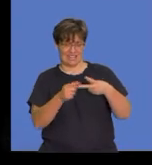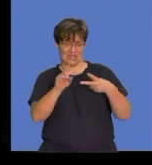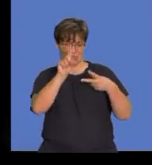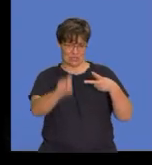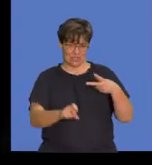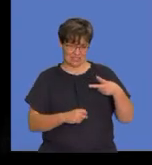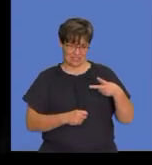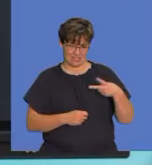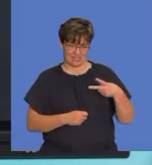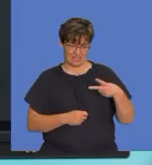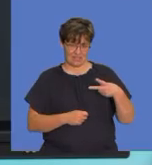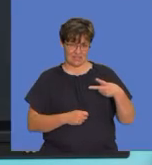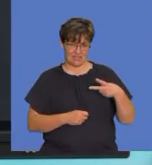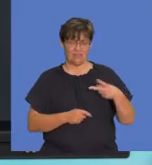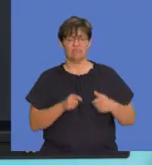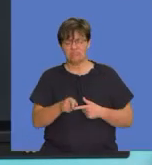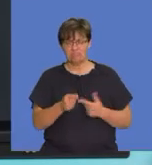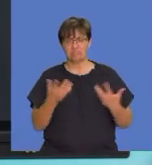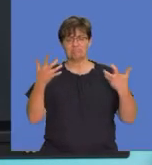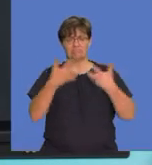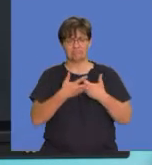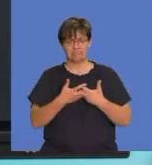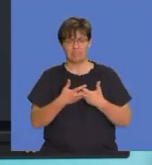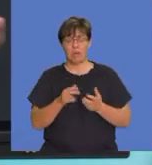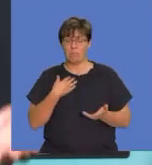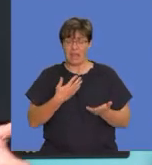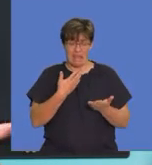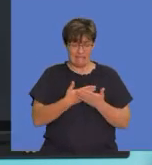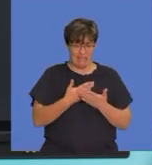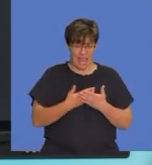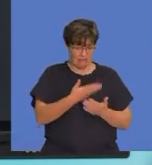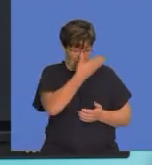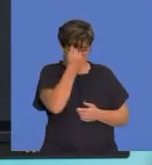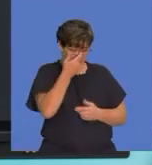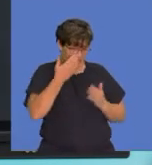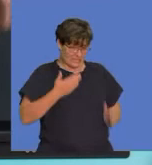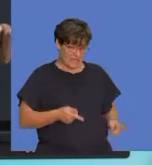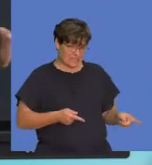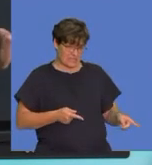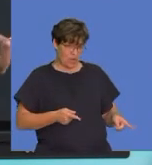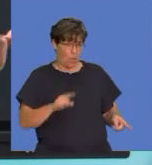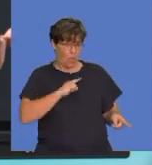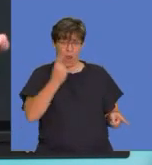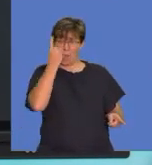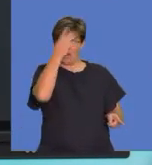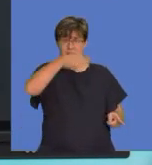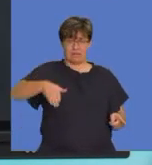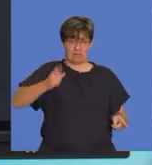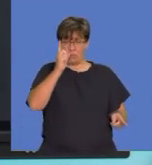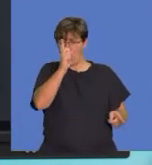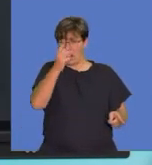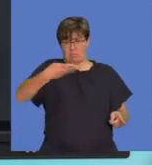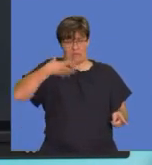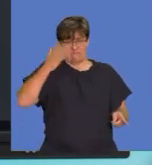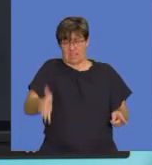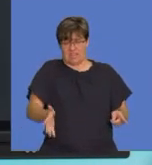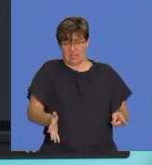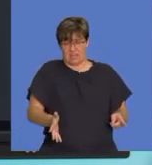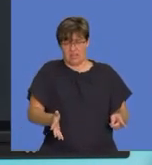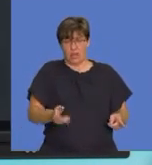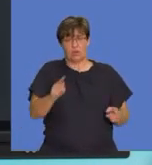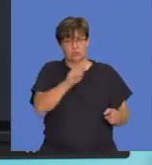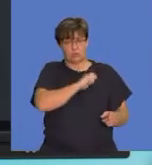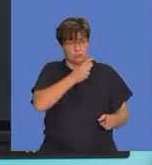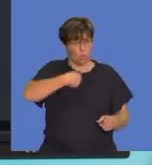this answers the other question that we had that had to do with, can I find an unknown side given just one